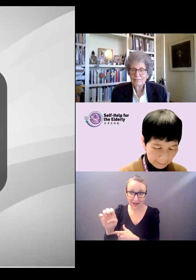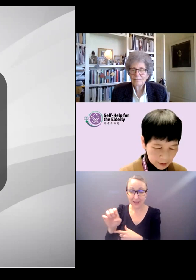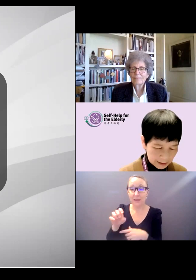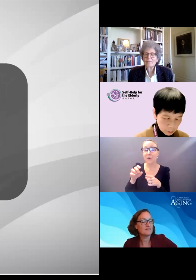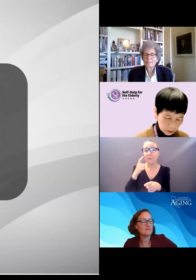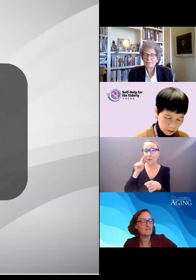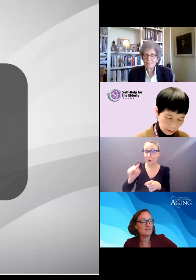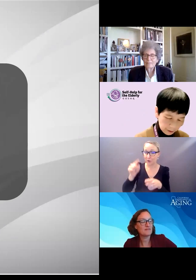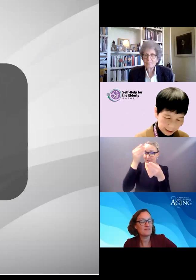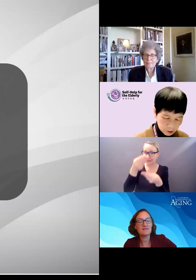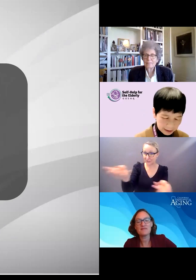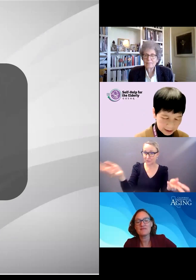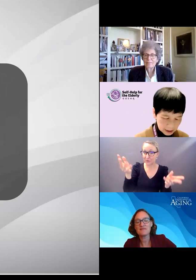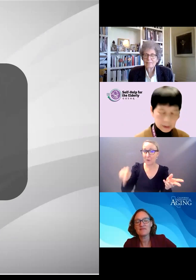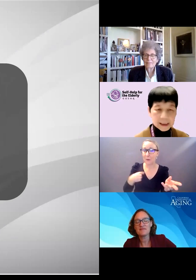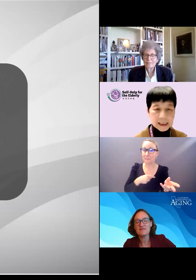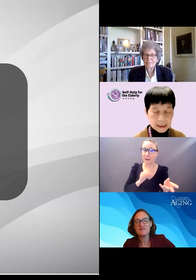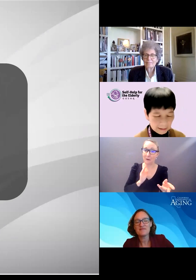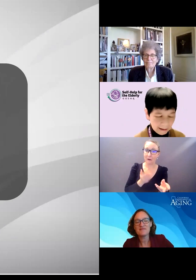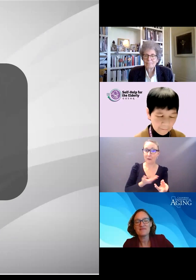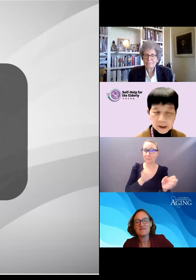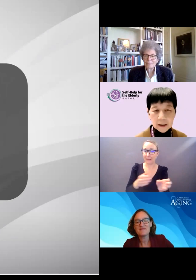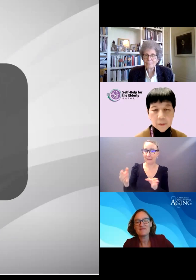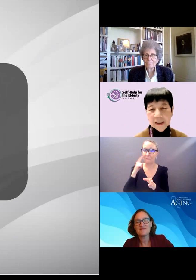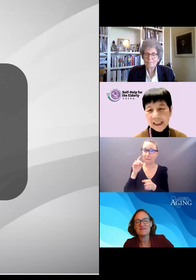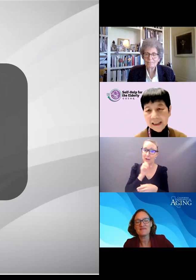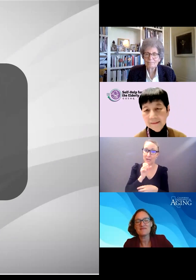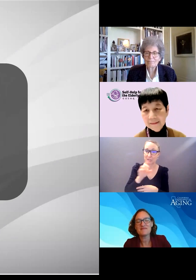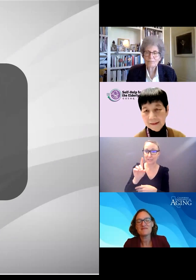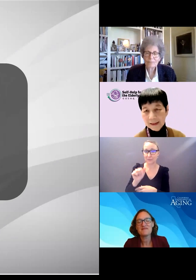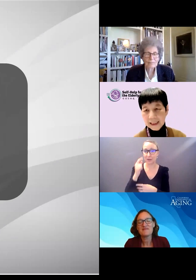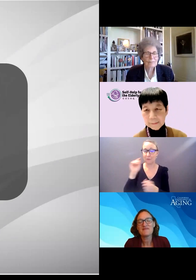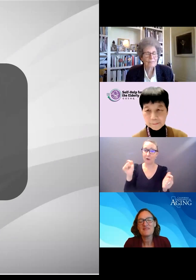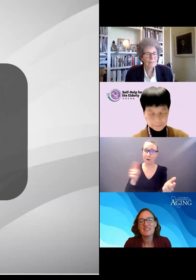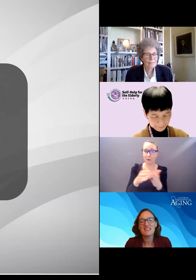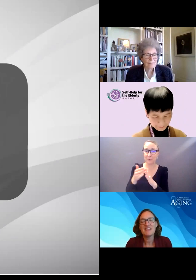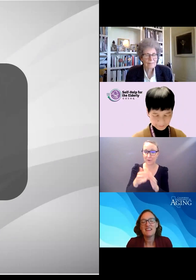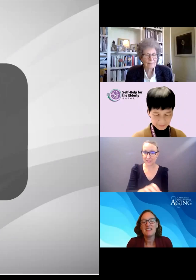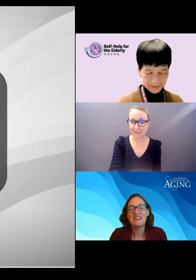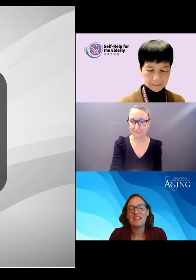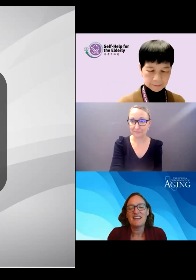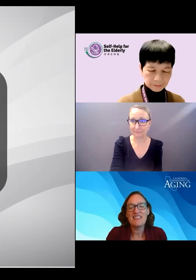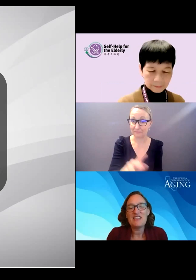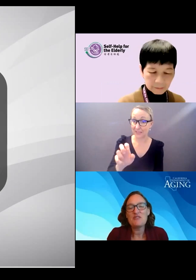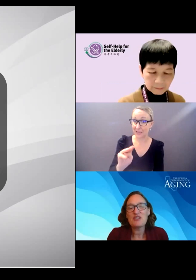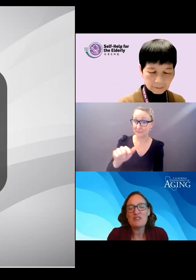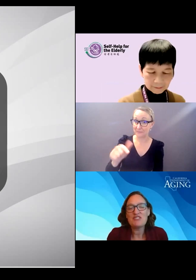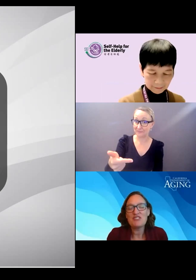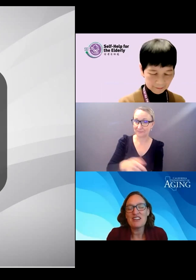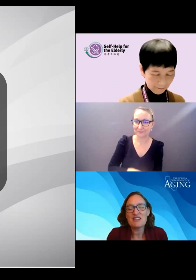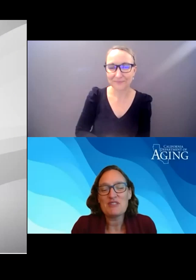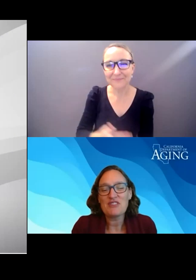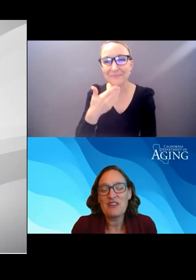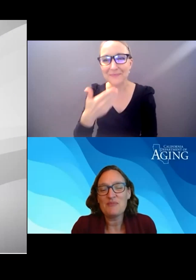for our hubs and spokes for aging and disability in every community. Kim? Thank you,